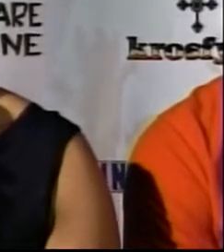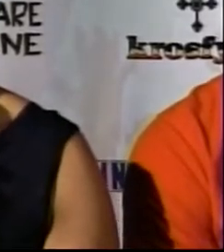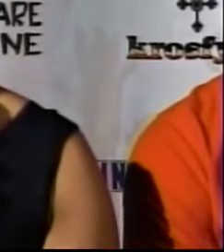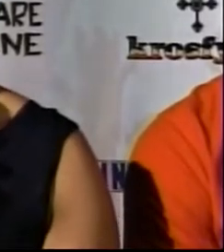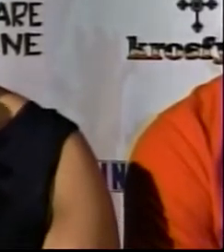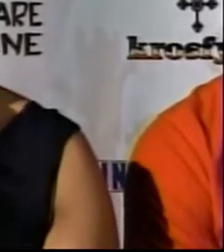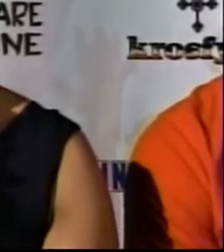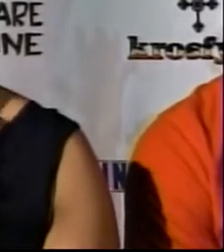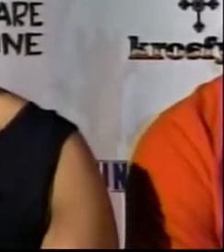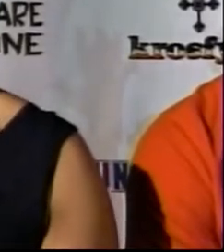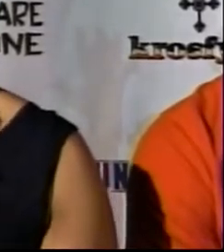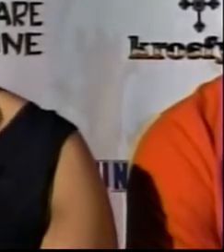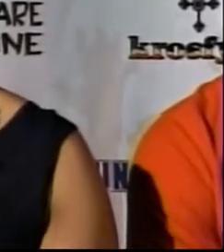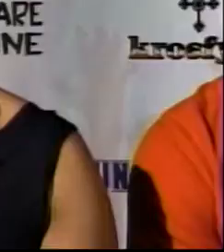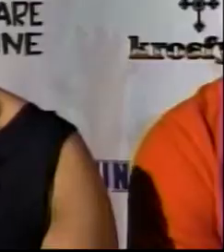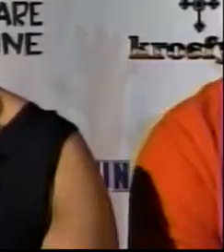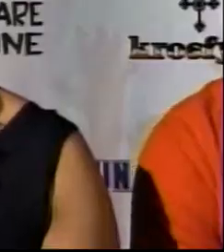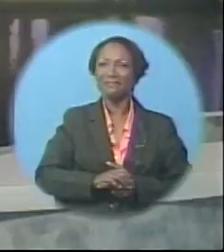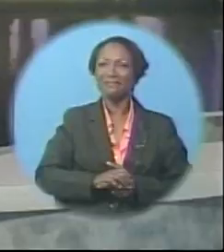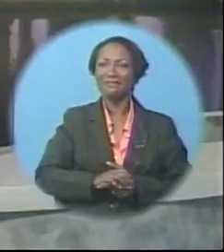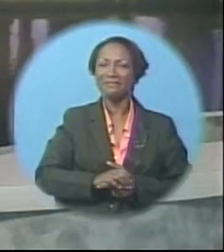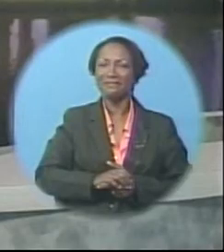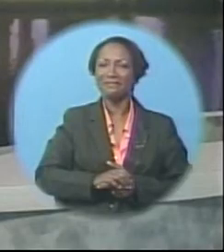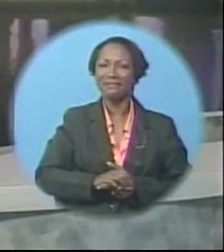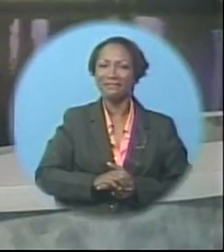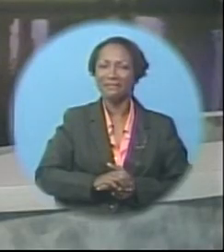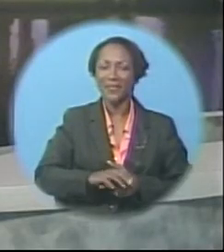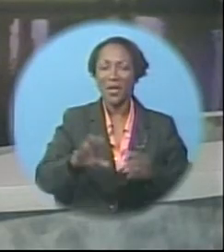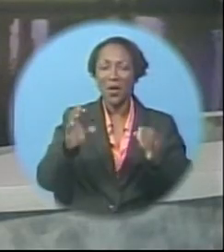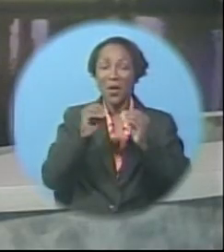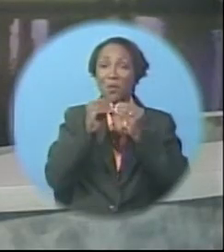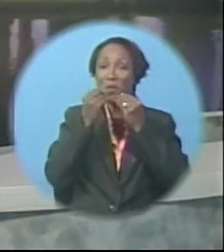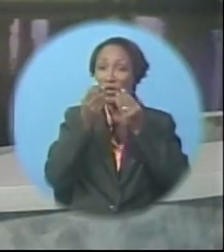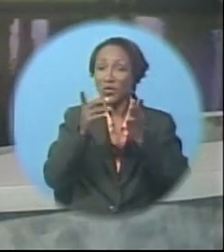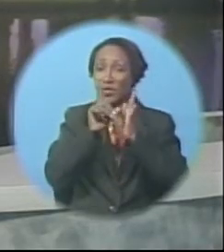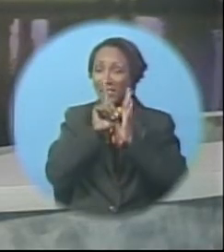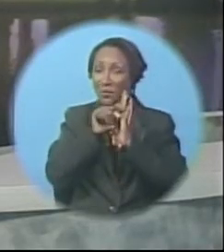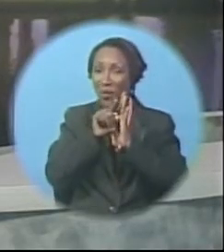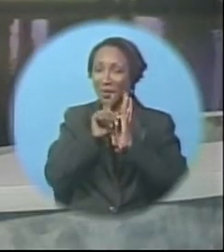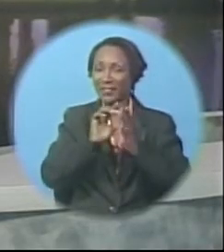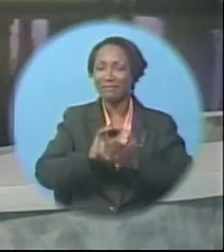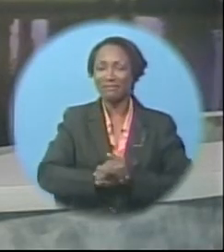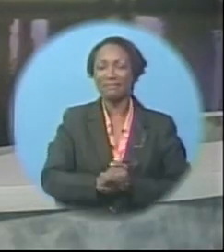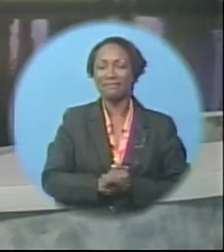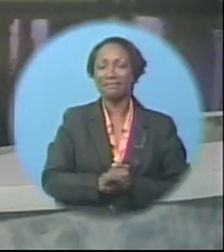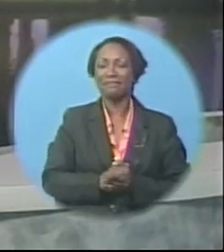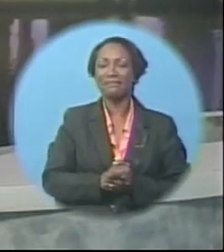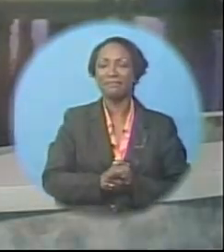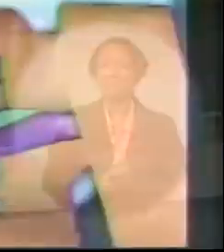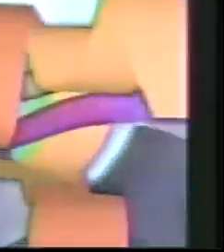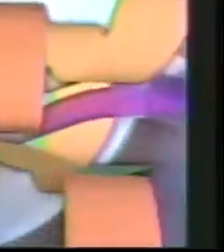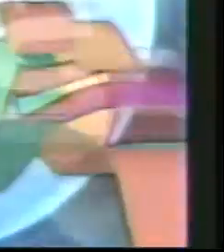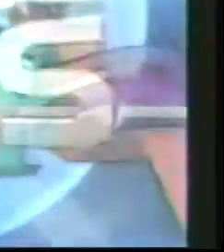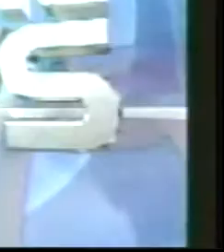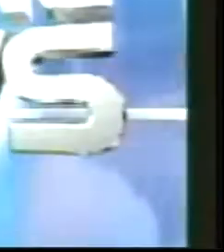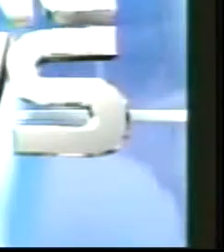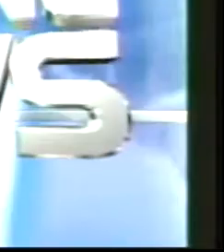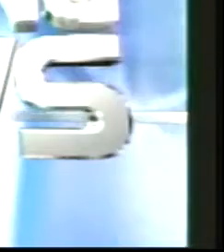One. That's the honest truth. We'll have more news in just a moment. Stay with us.